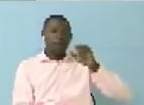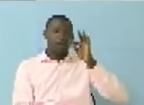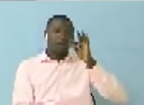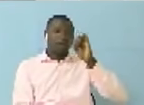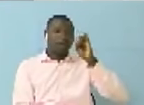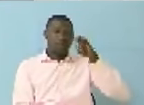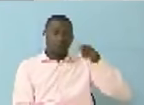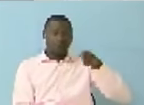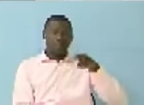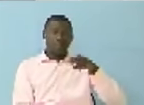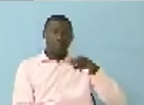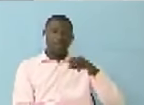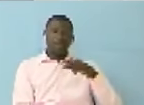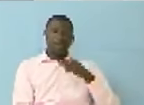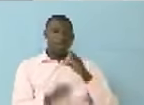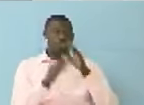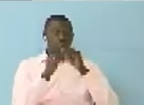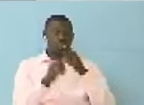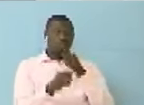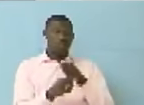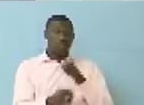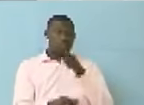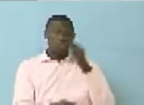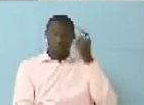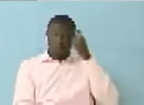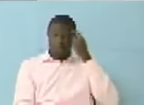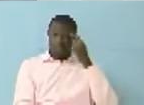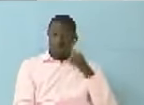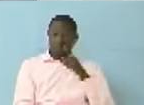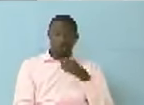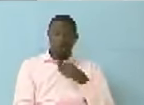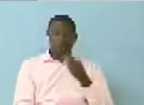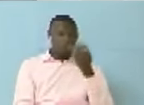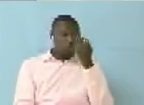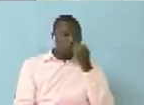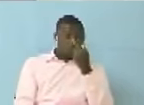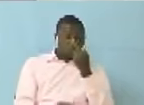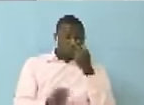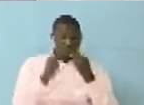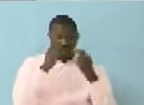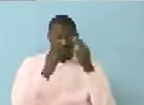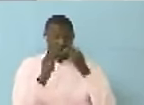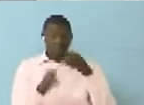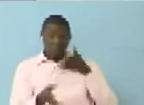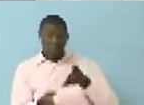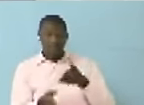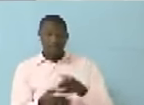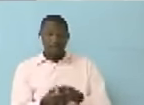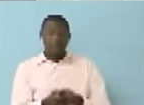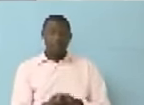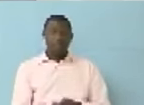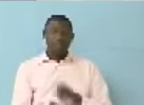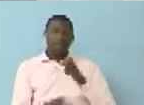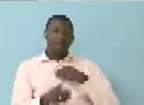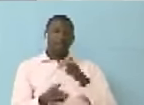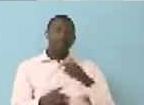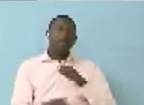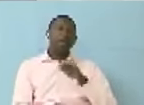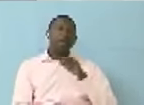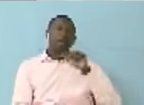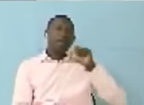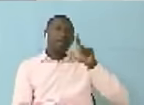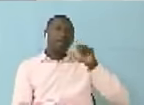bambanda bambandile. You think we are joking here? Kay ko yamirambe jambe feyal la jam. And he came round to him. Alhaji